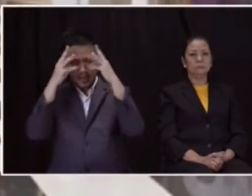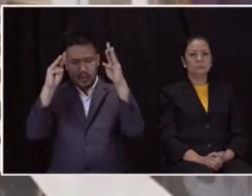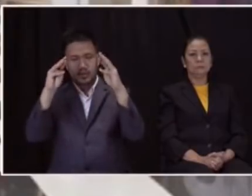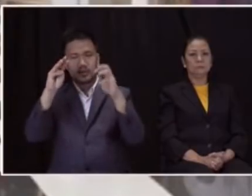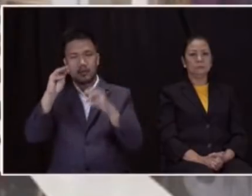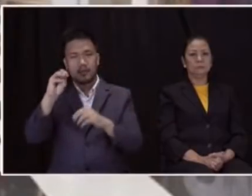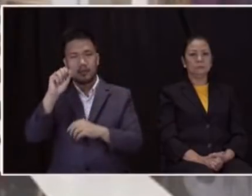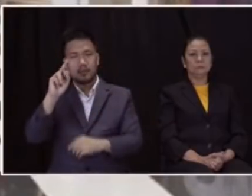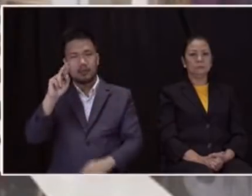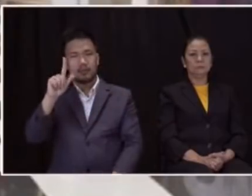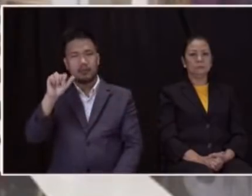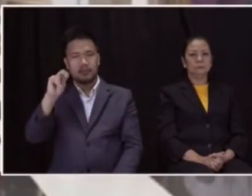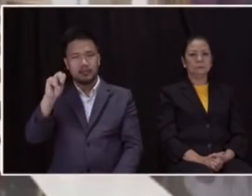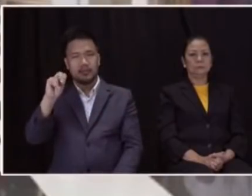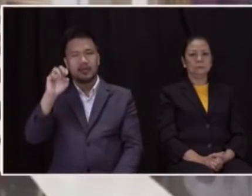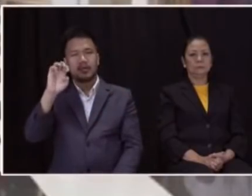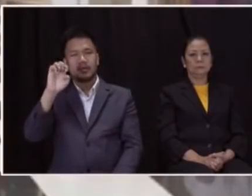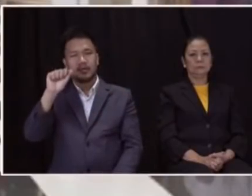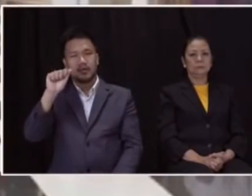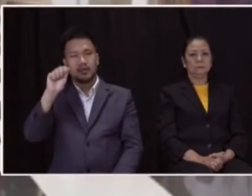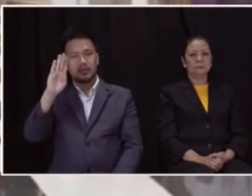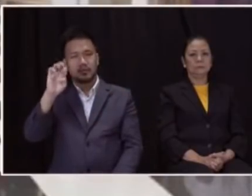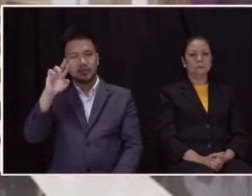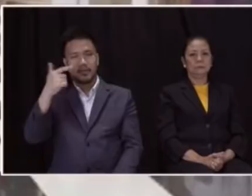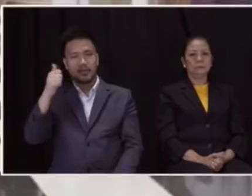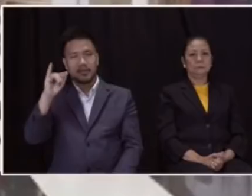Abigail Binay Campos.